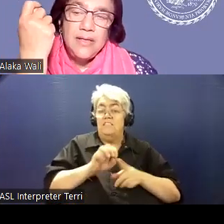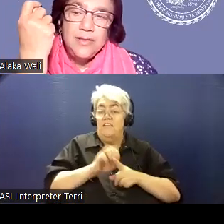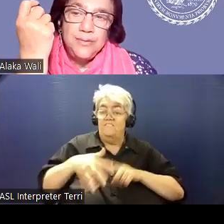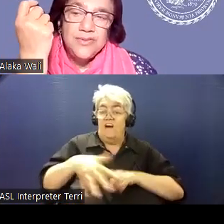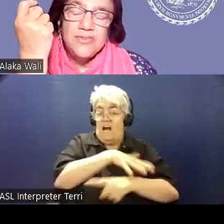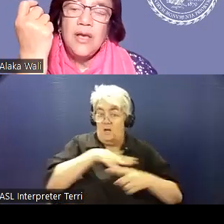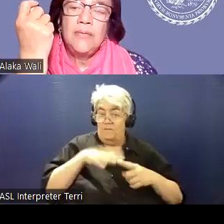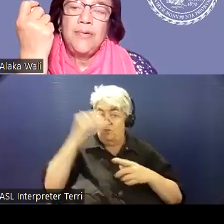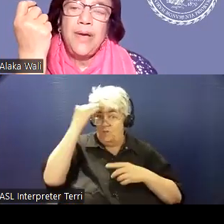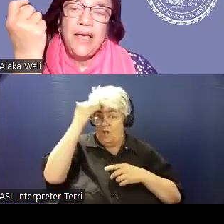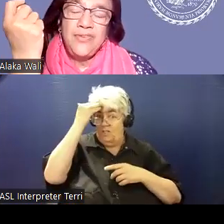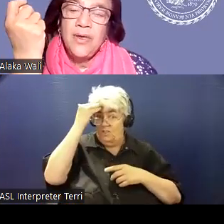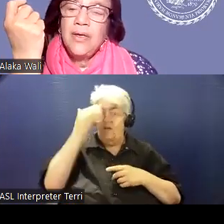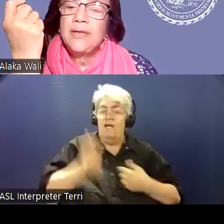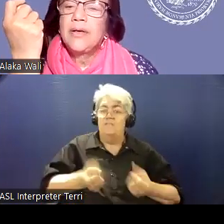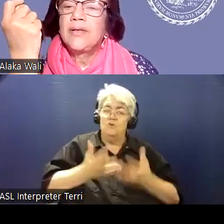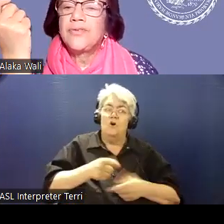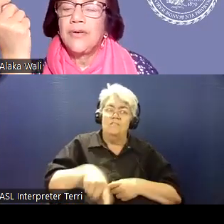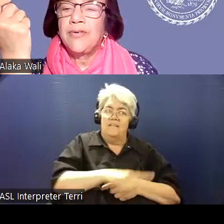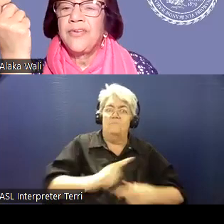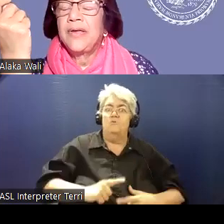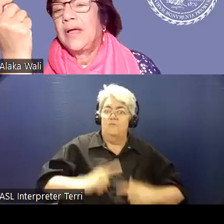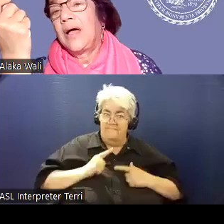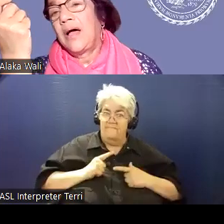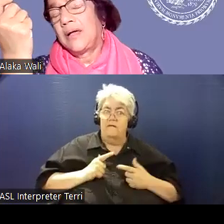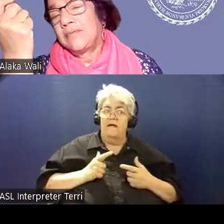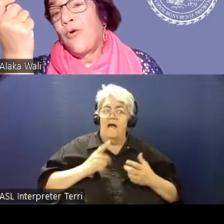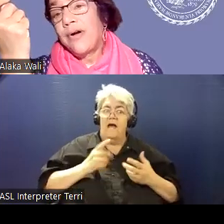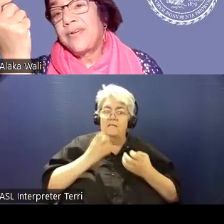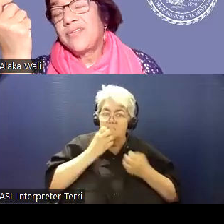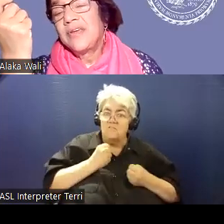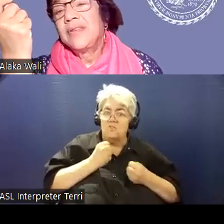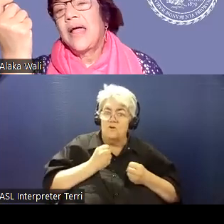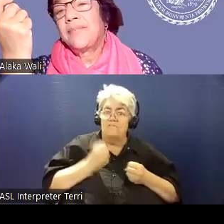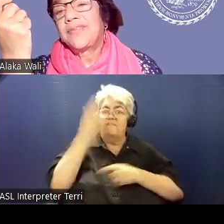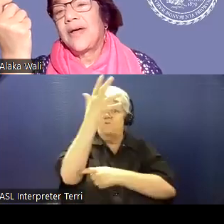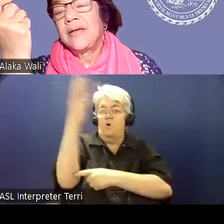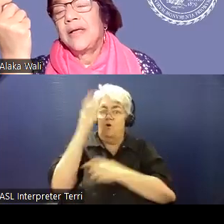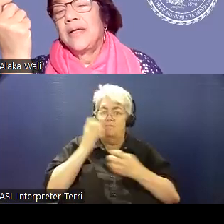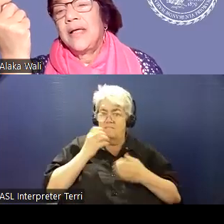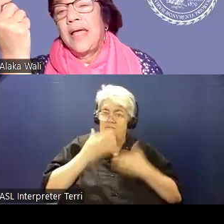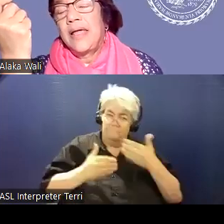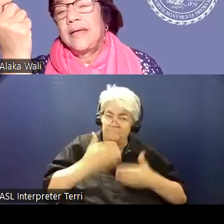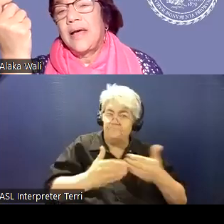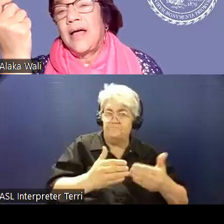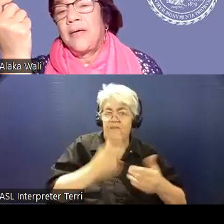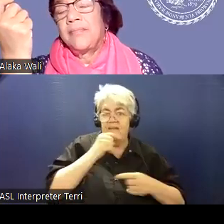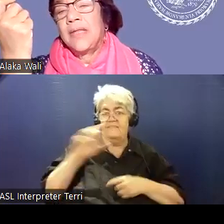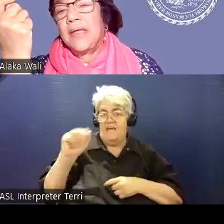has led to sustainable ways to conserve forests in the Amazon.